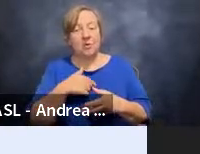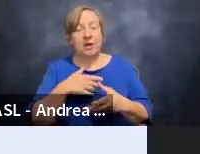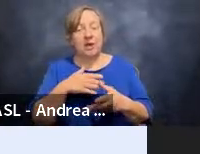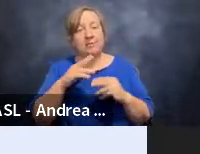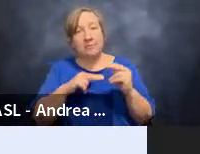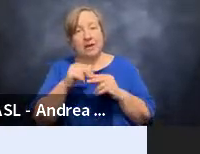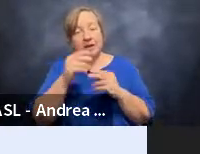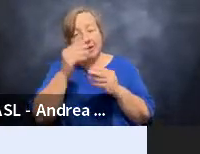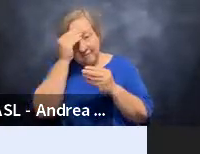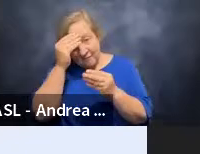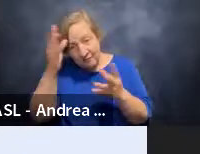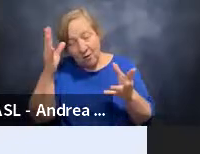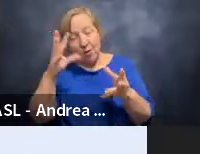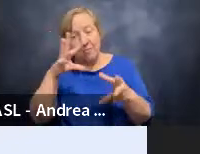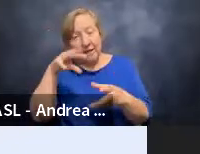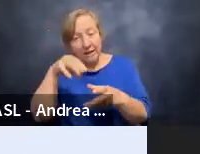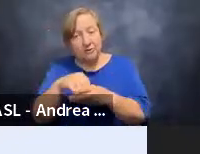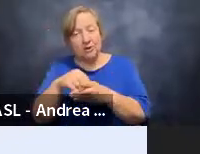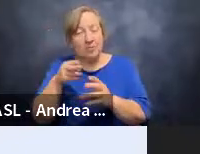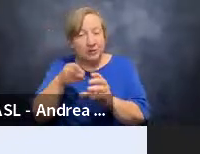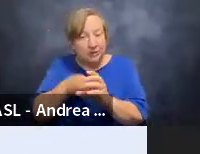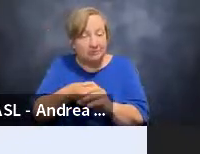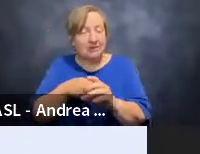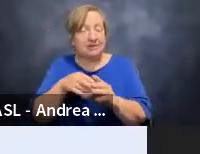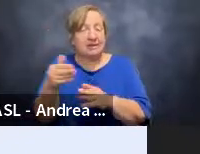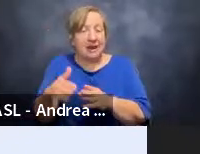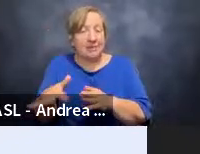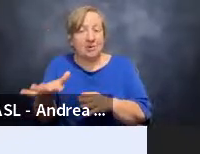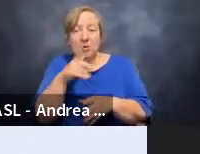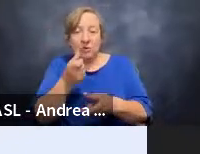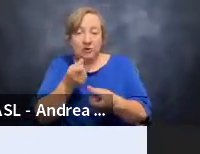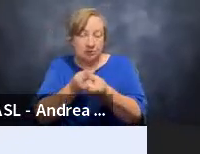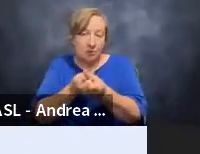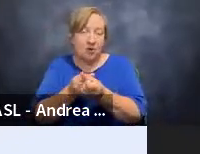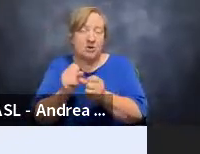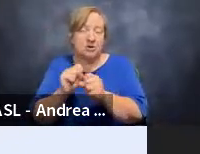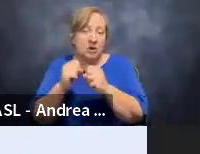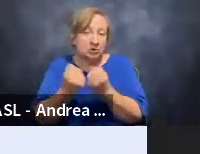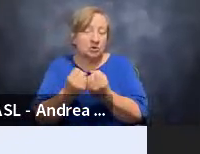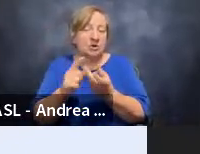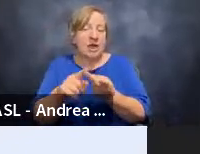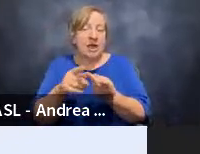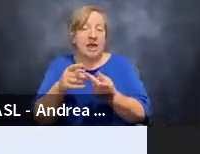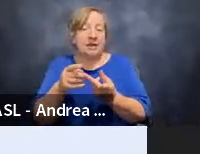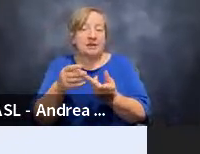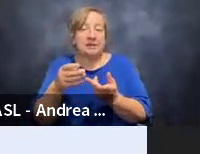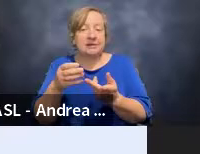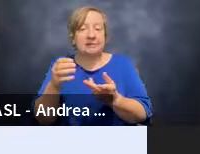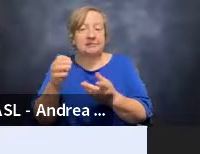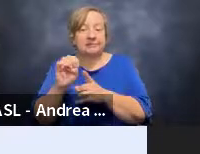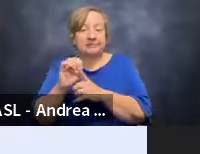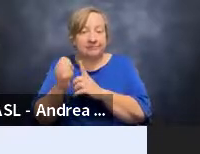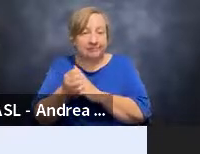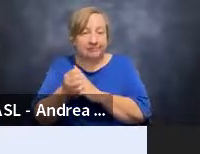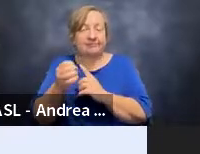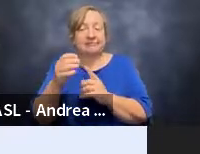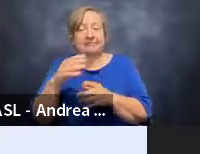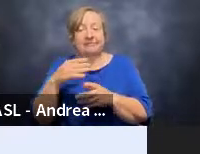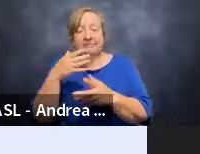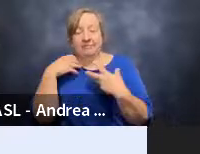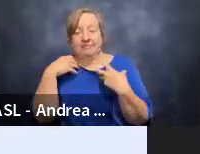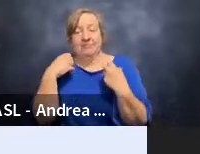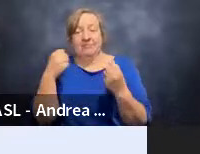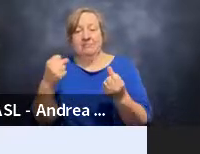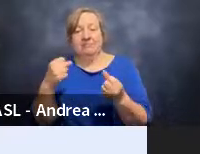and participatory neighborhoods that support our social and ecological well-being for over 167,000 people in Portland's